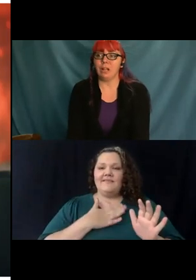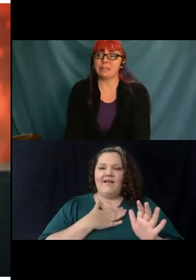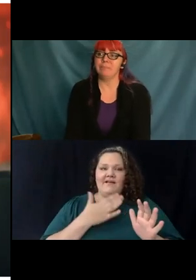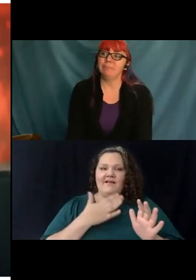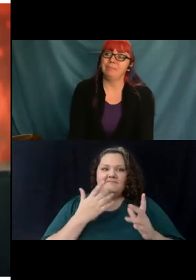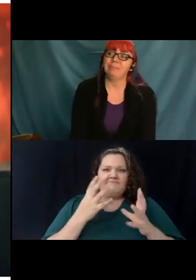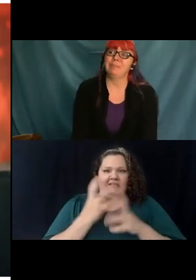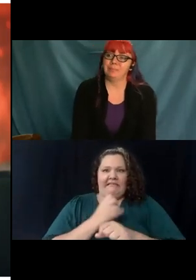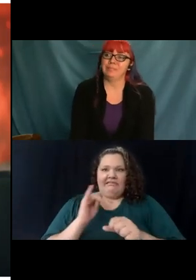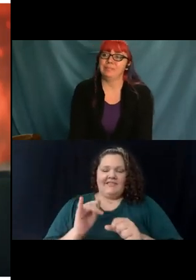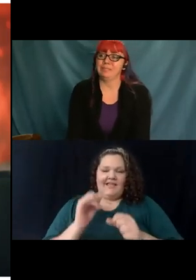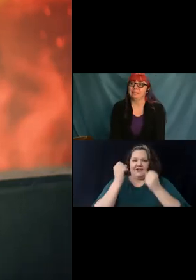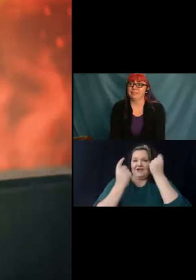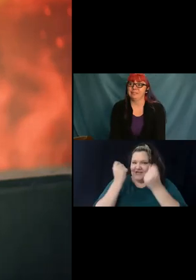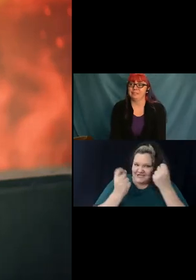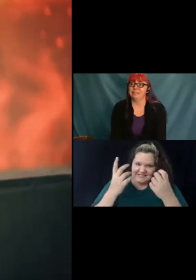Awesome.